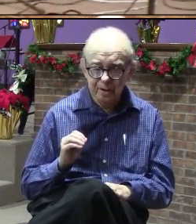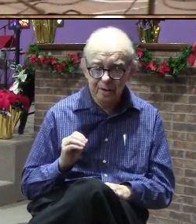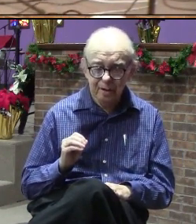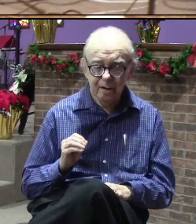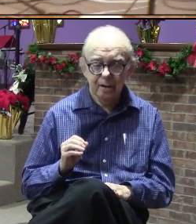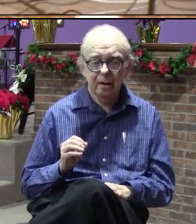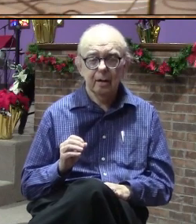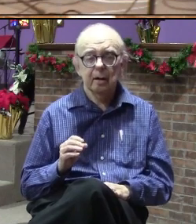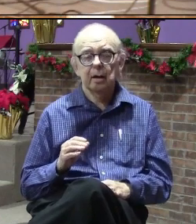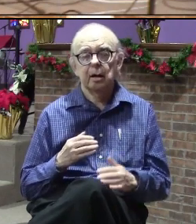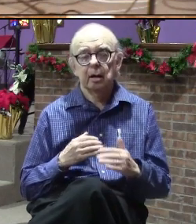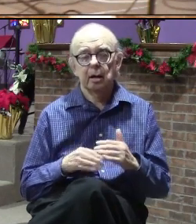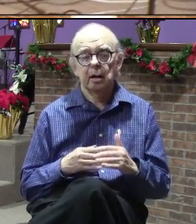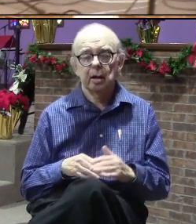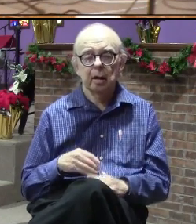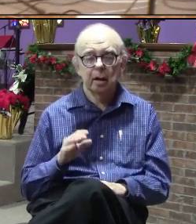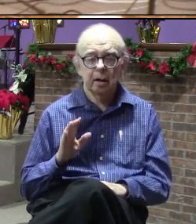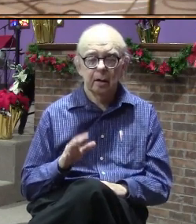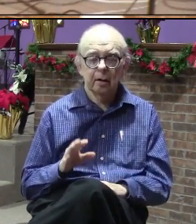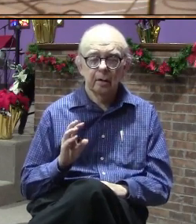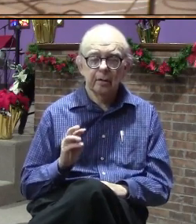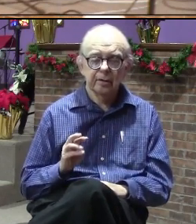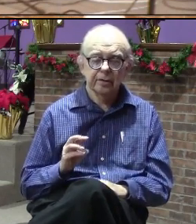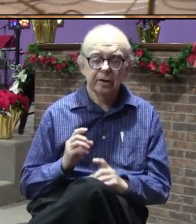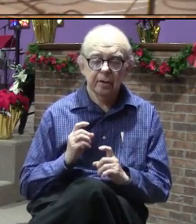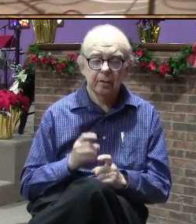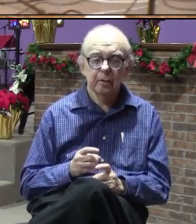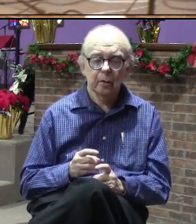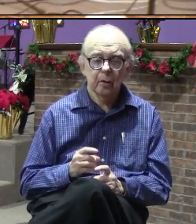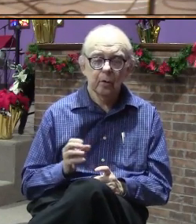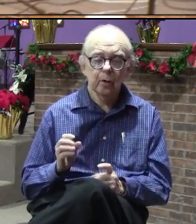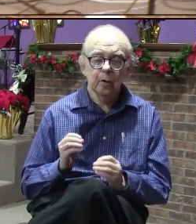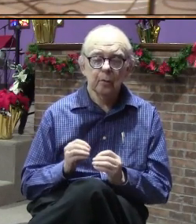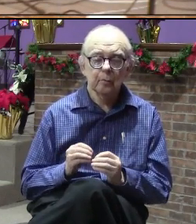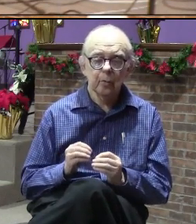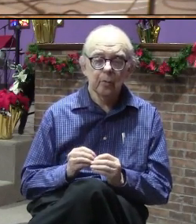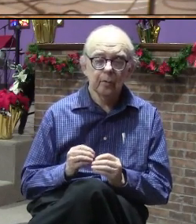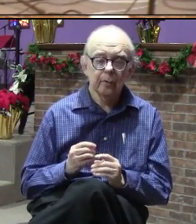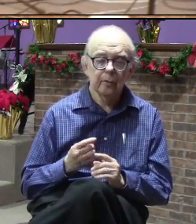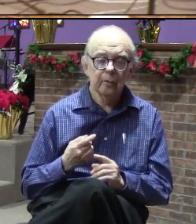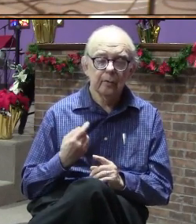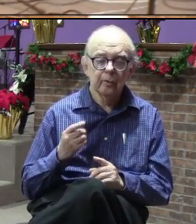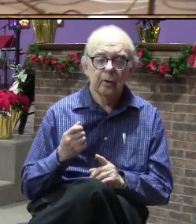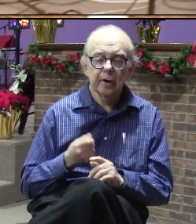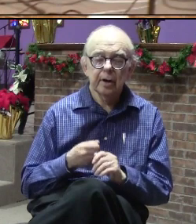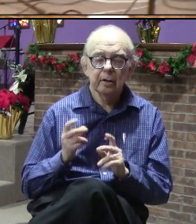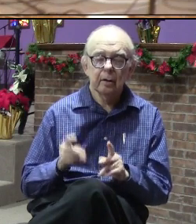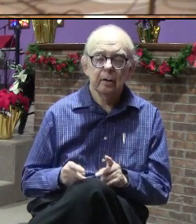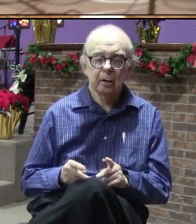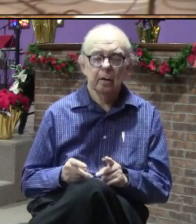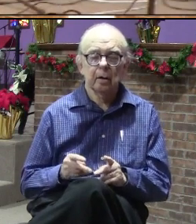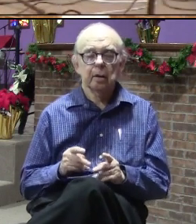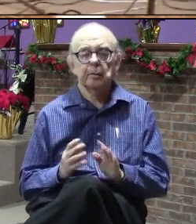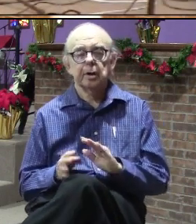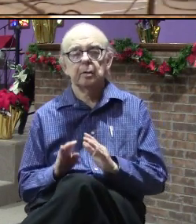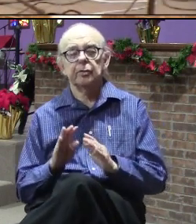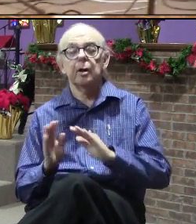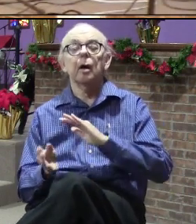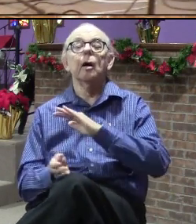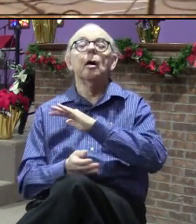with at least 5 to 6 gifts or more apiece. So this becomes an all-night thing.